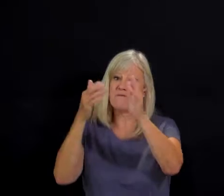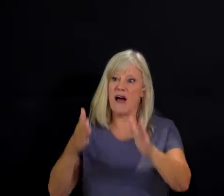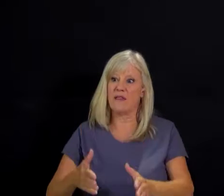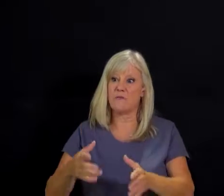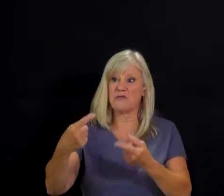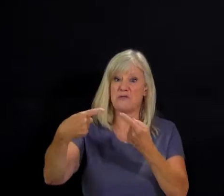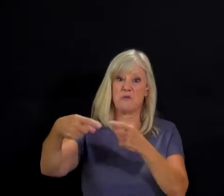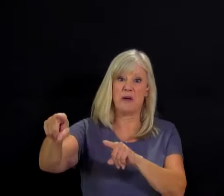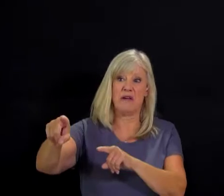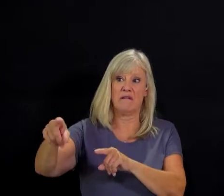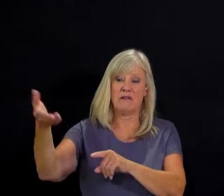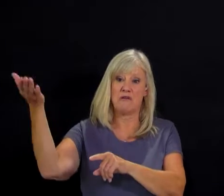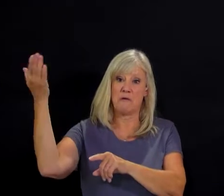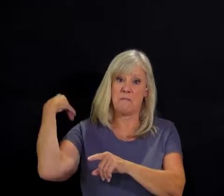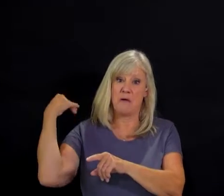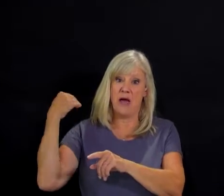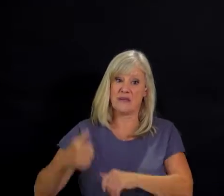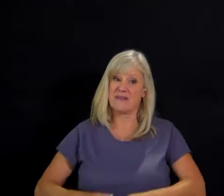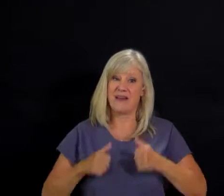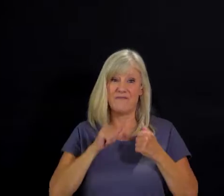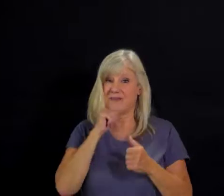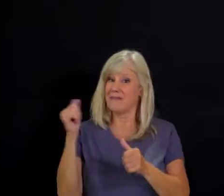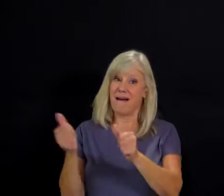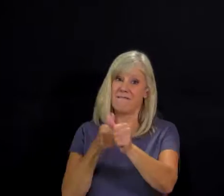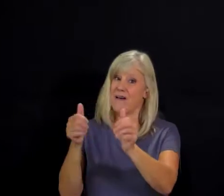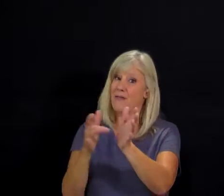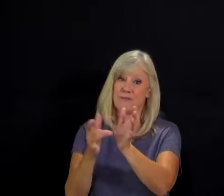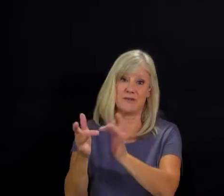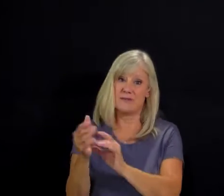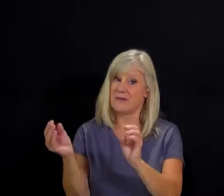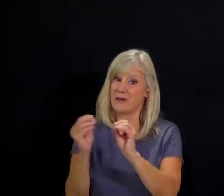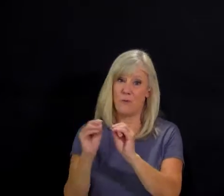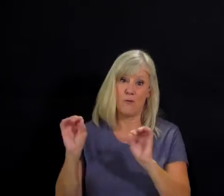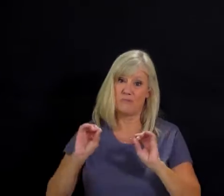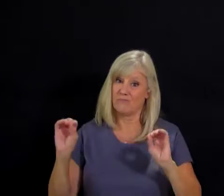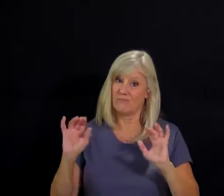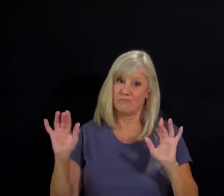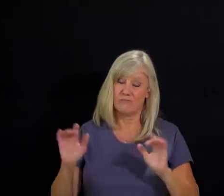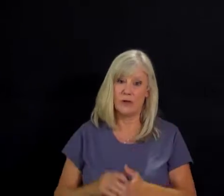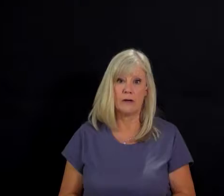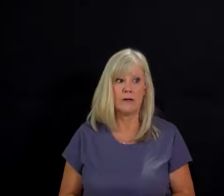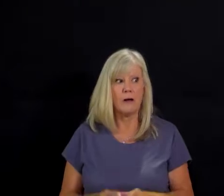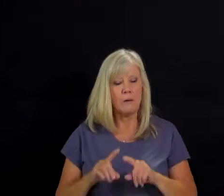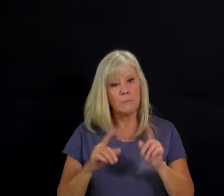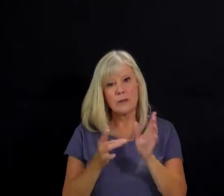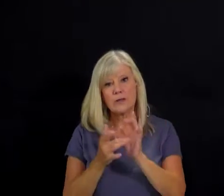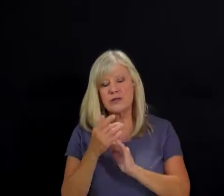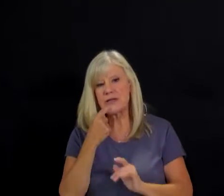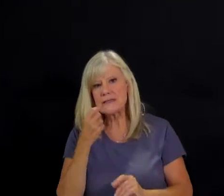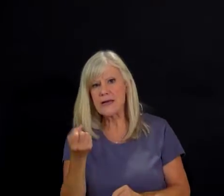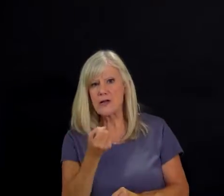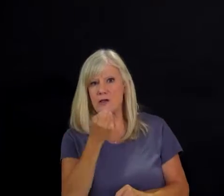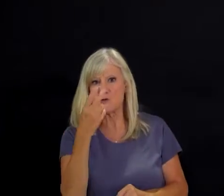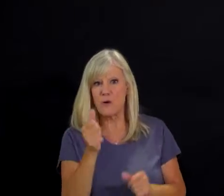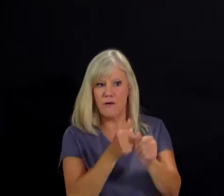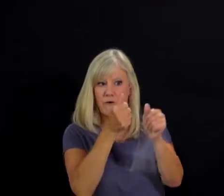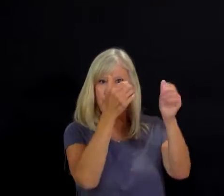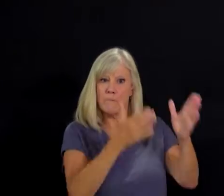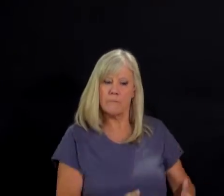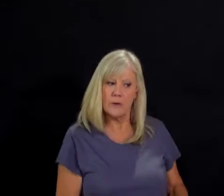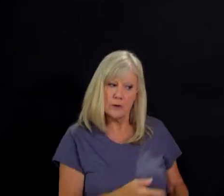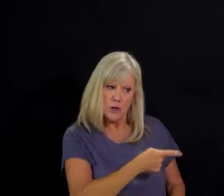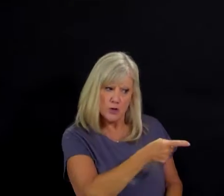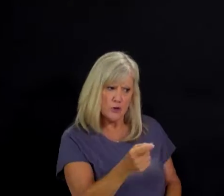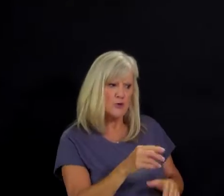life and no longer accompanied him. Jesus then said to the 12, "Do you